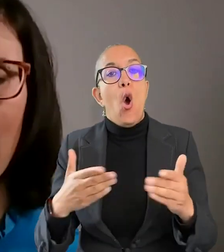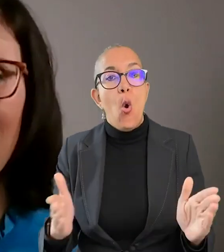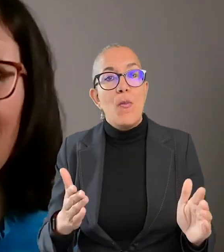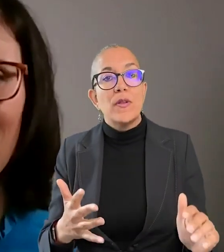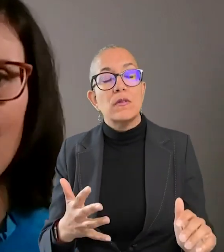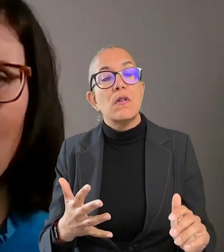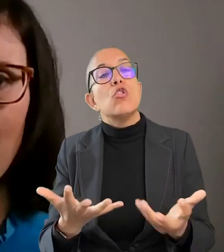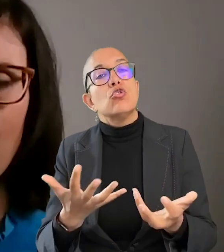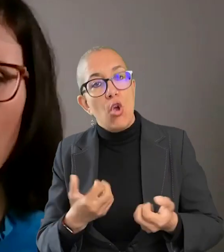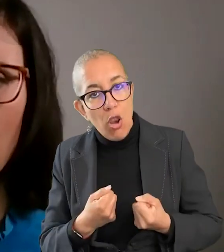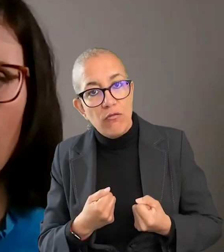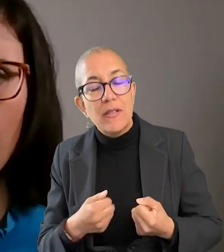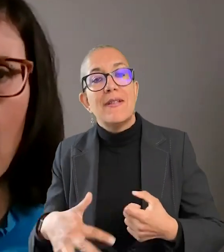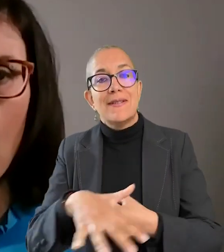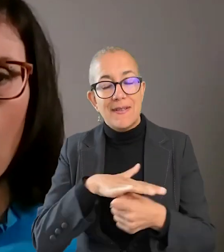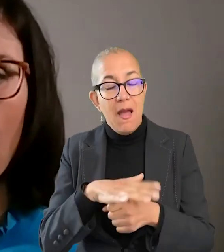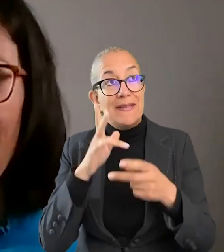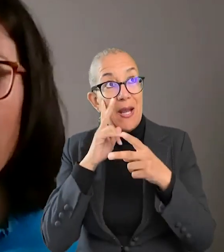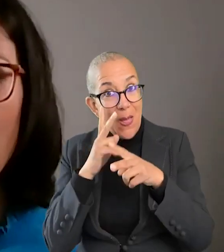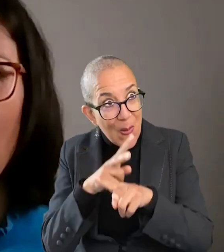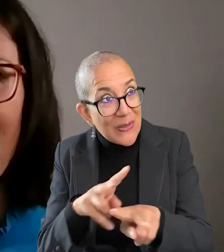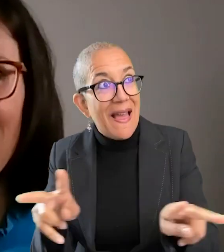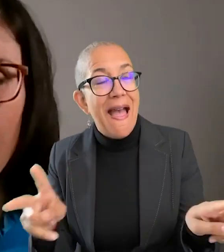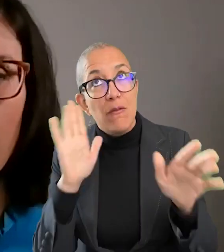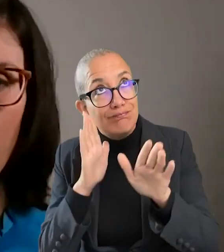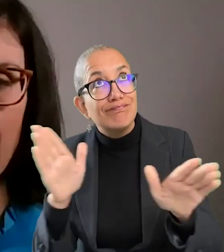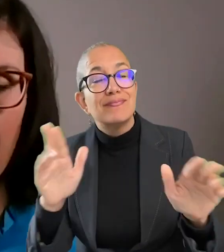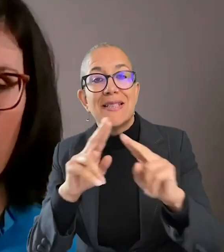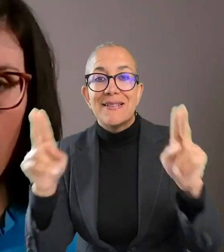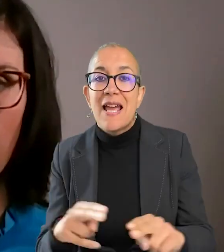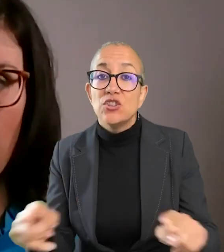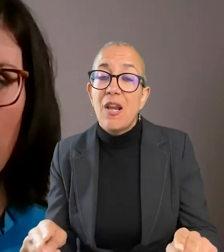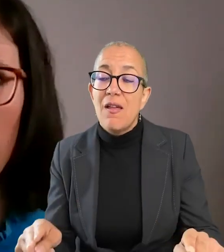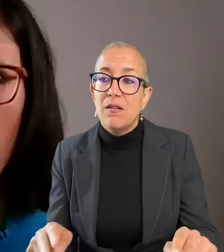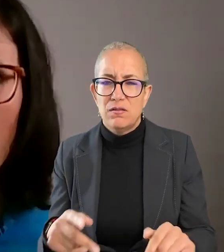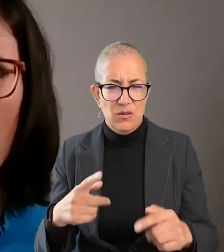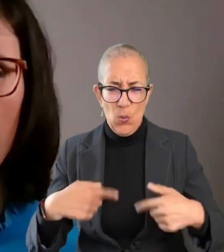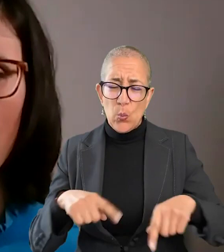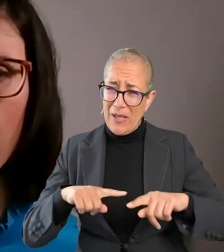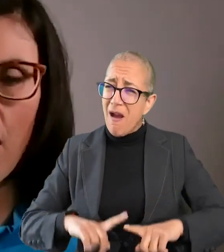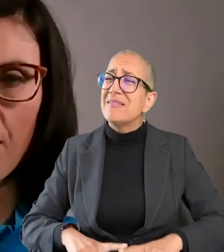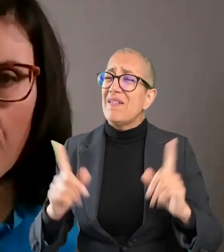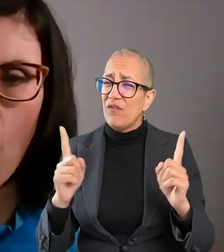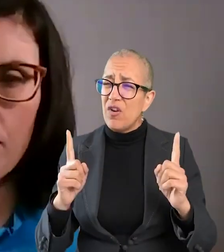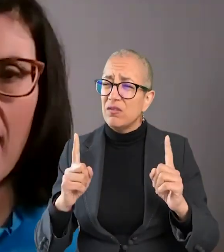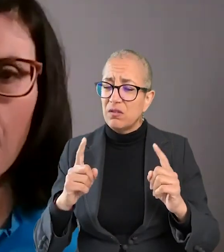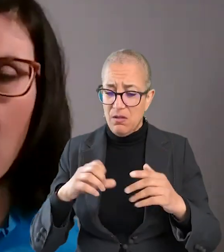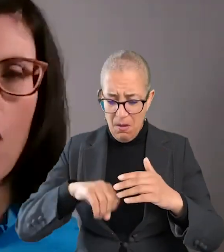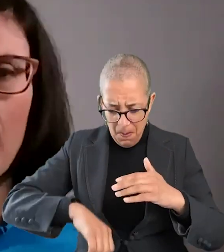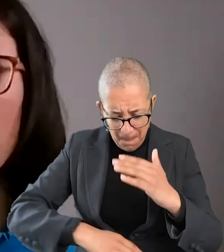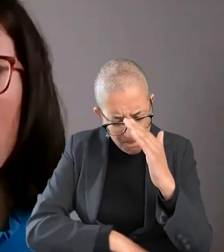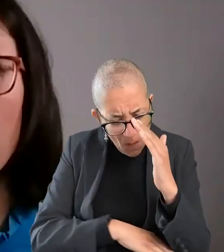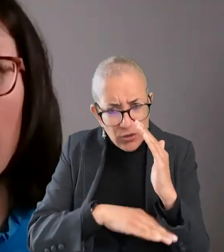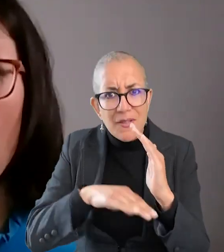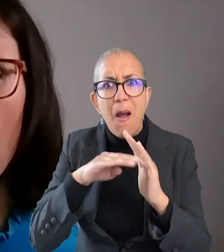outward looking and internationalist in order to do it. We do things differently to the other parties, that bottom-up approach rather than top-down.